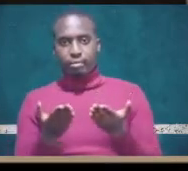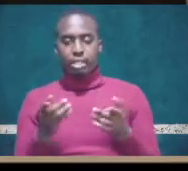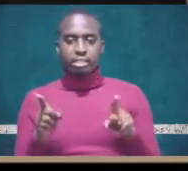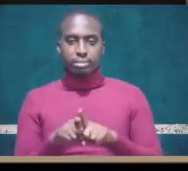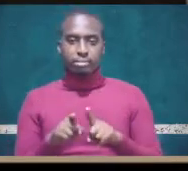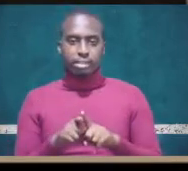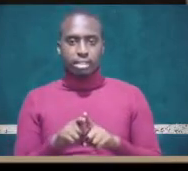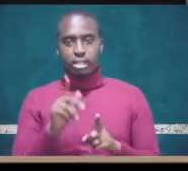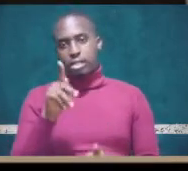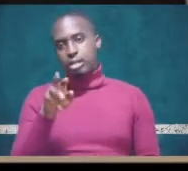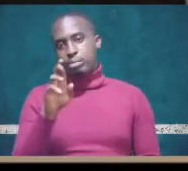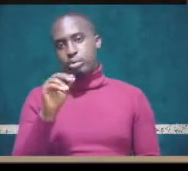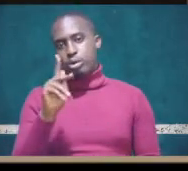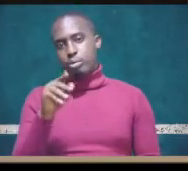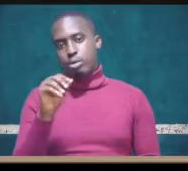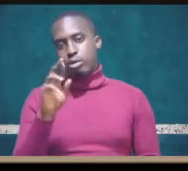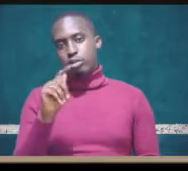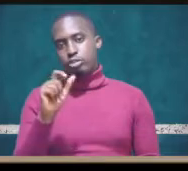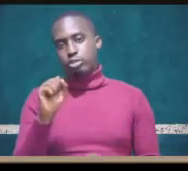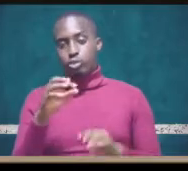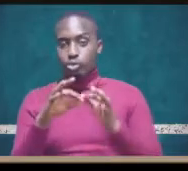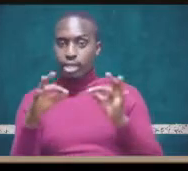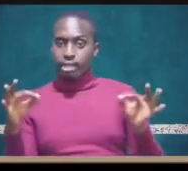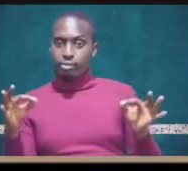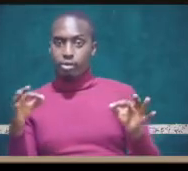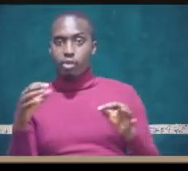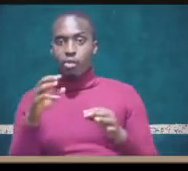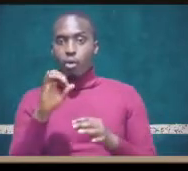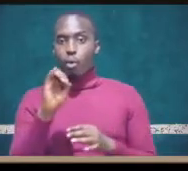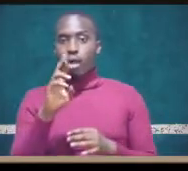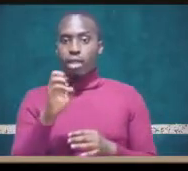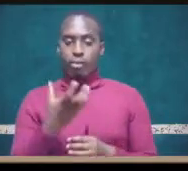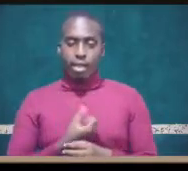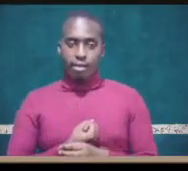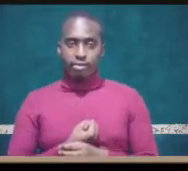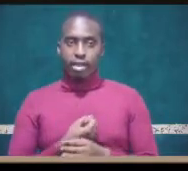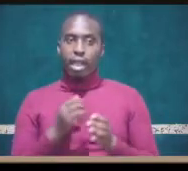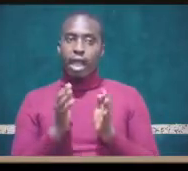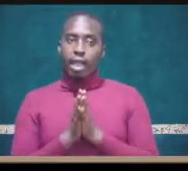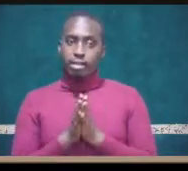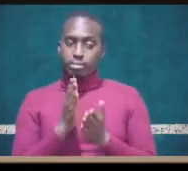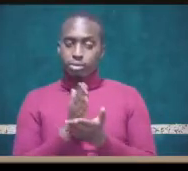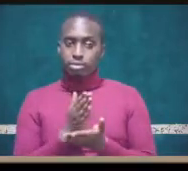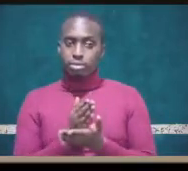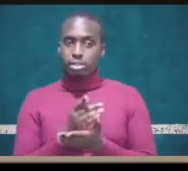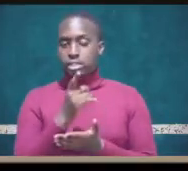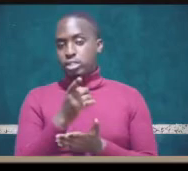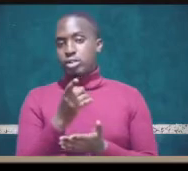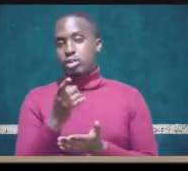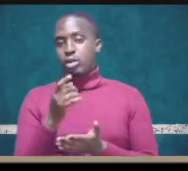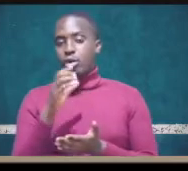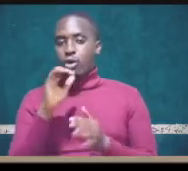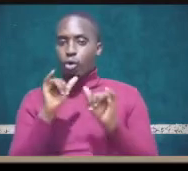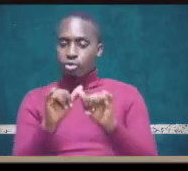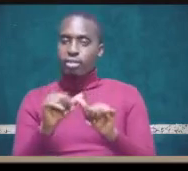is proportional to the length of the wire that we have. And the constant of proportionality